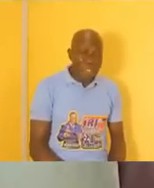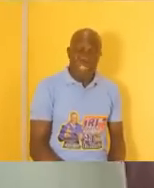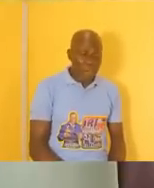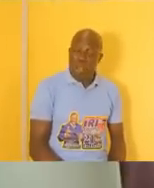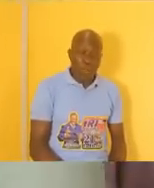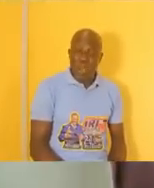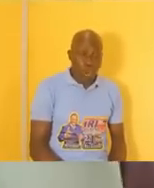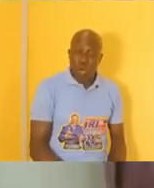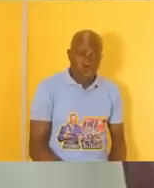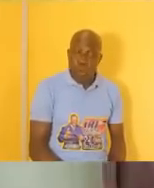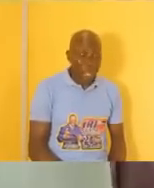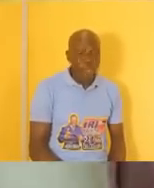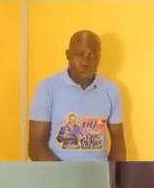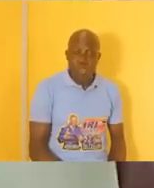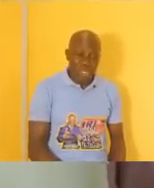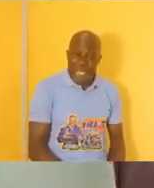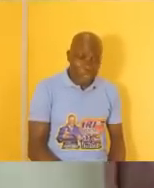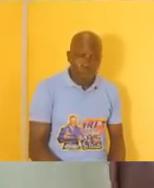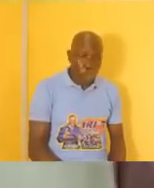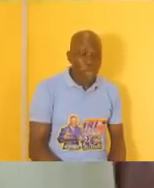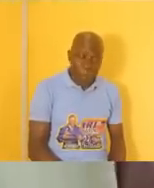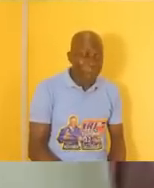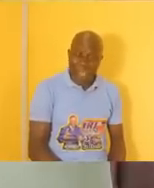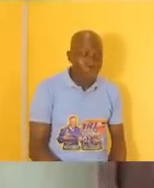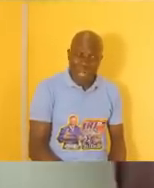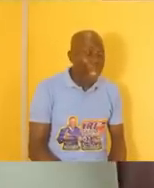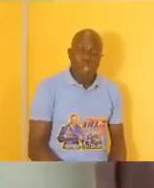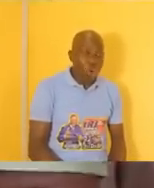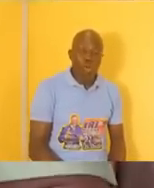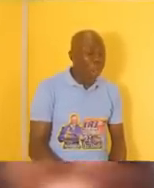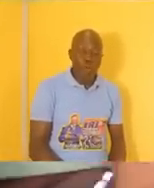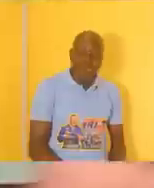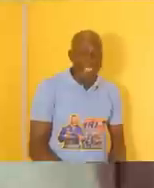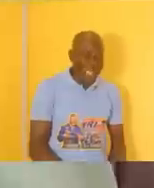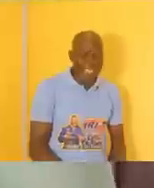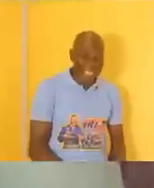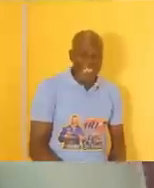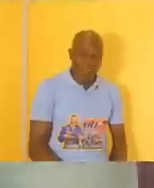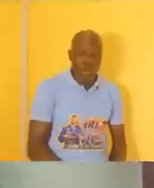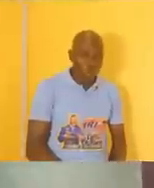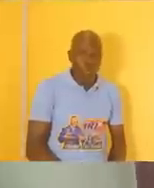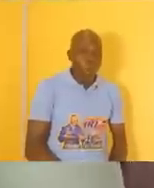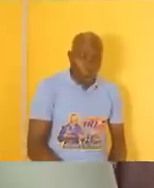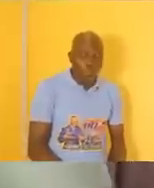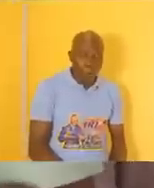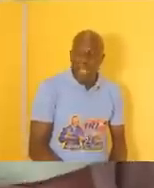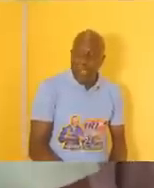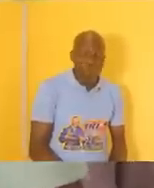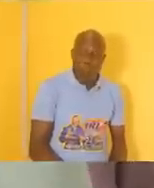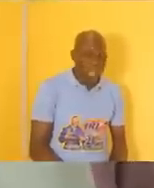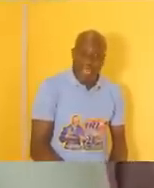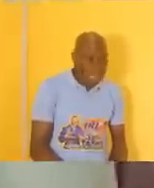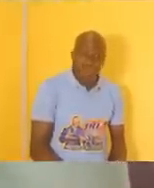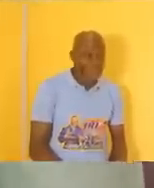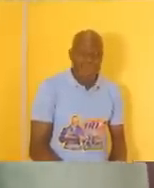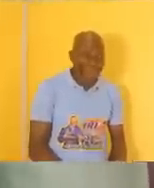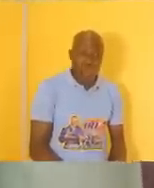pa desu o pa desu o pa desu every be open o ri wa pa desu o pa